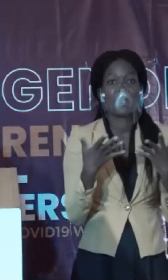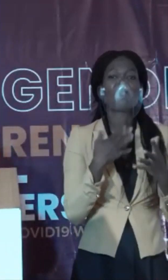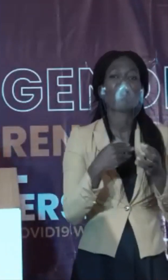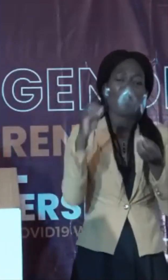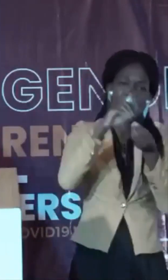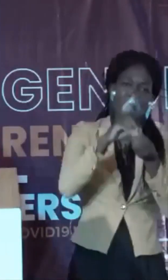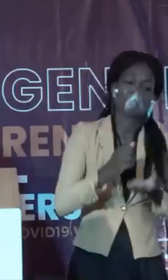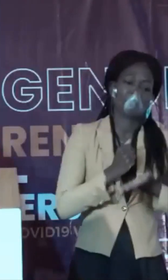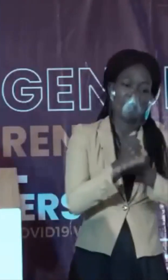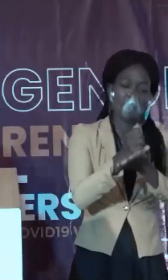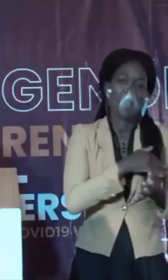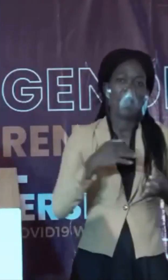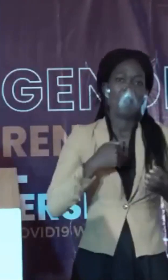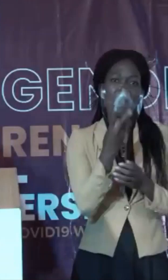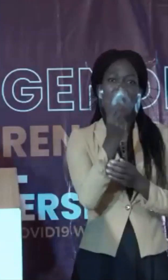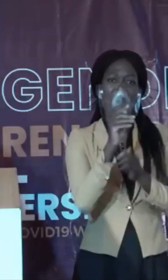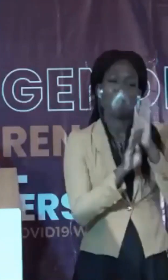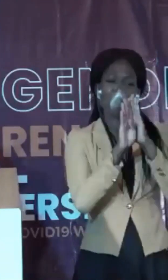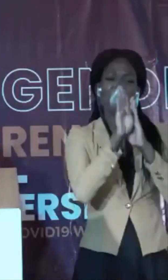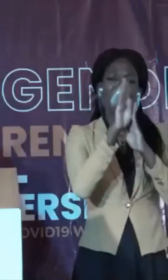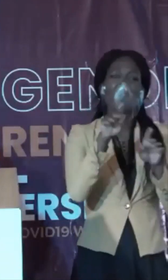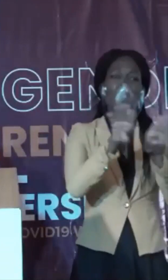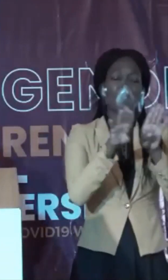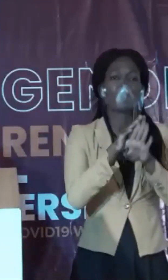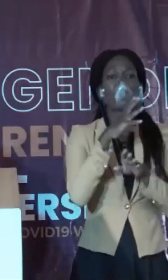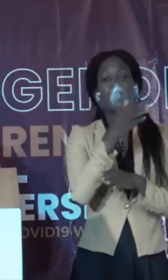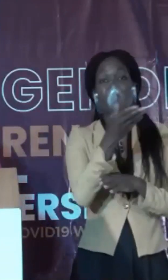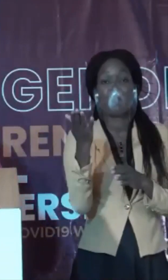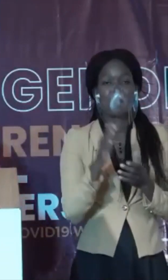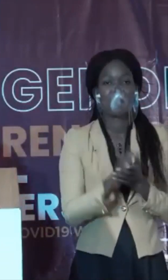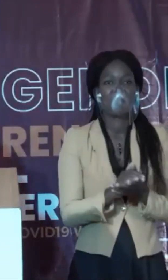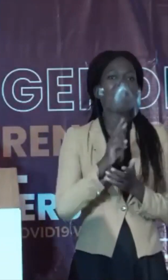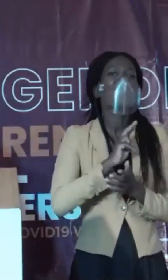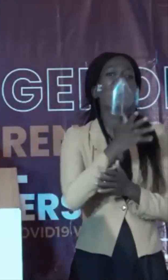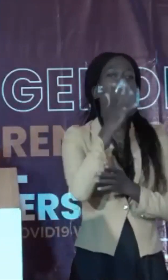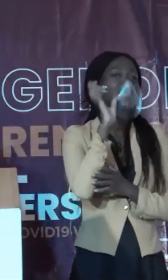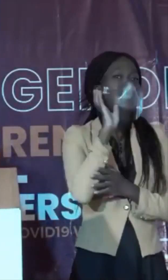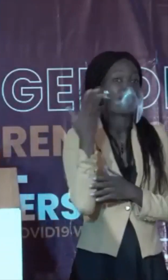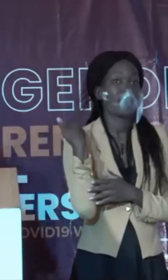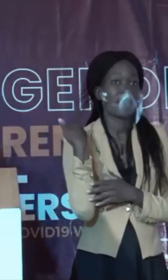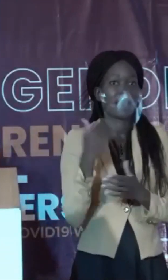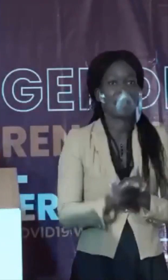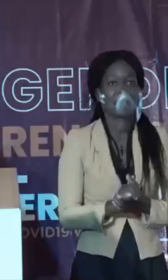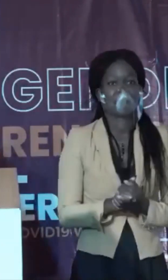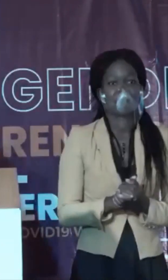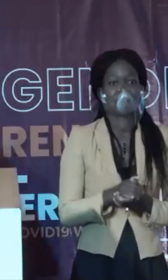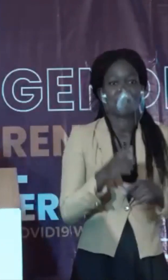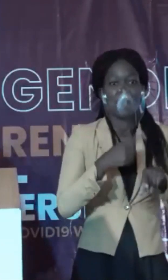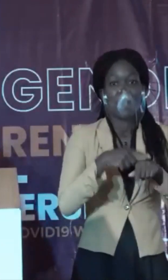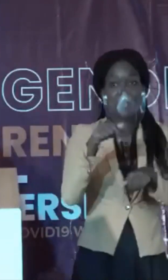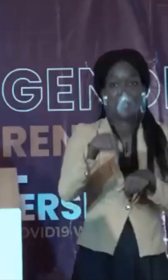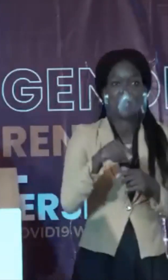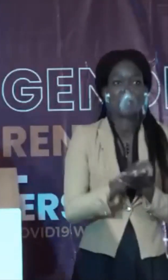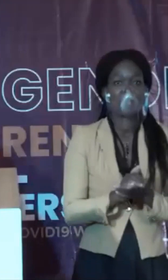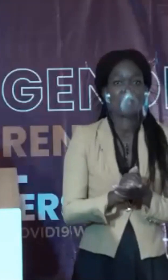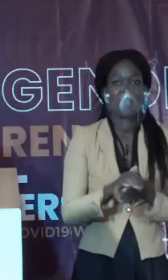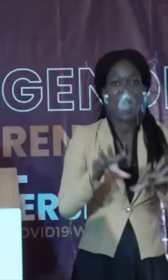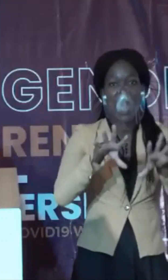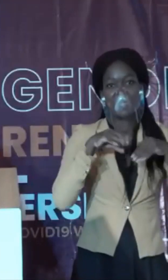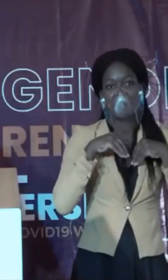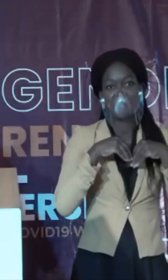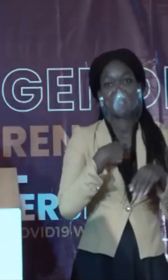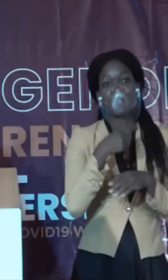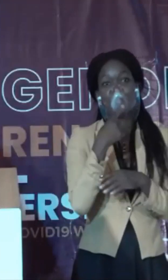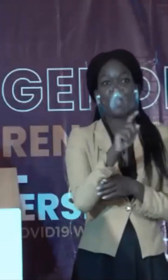equitable growth. I think some of the voices we have already listened to. At this point, allow me to